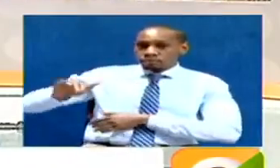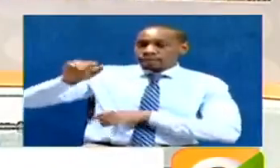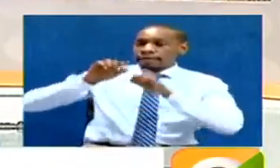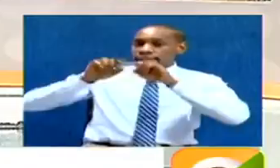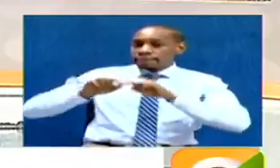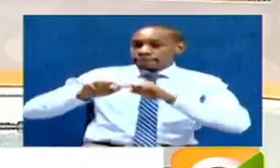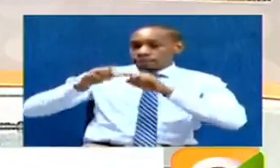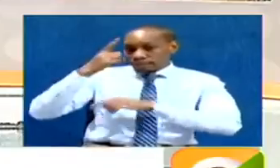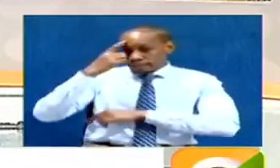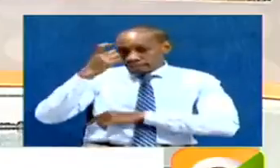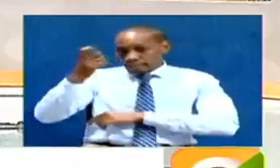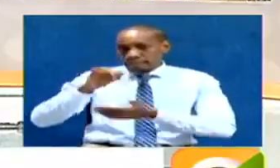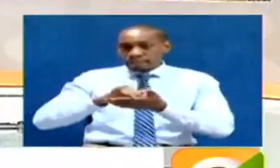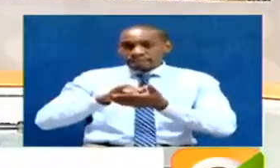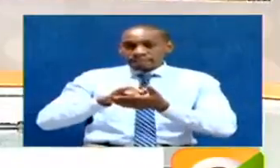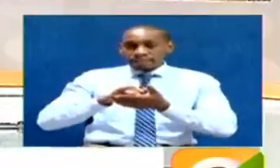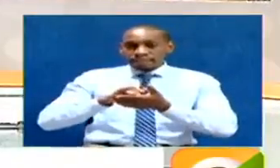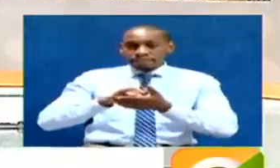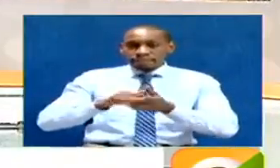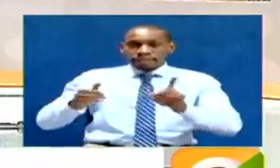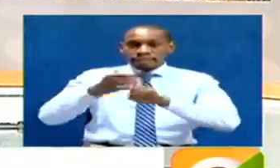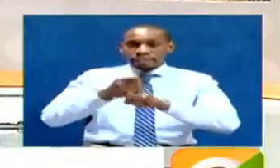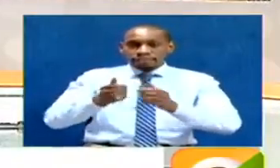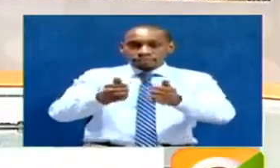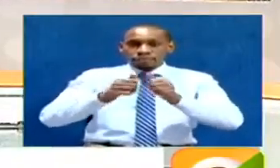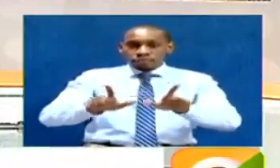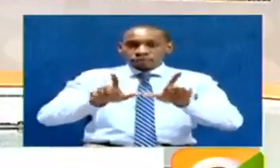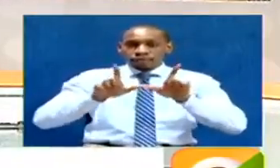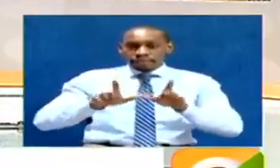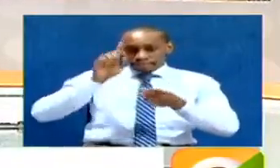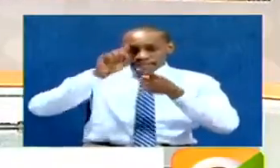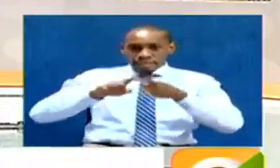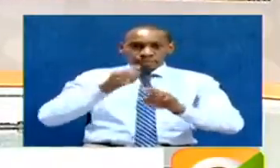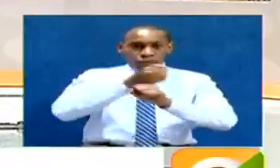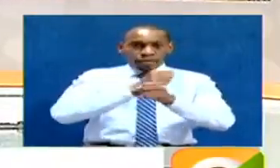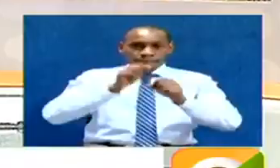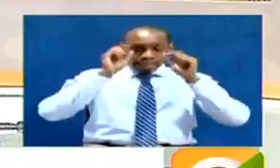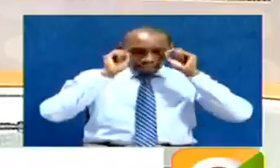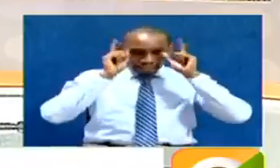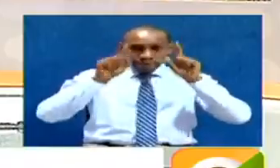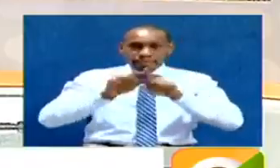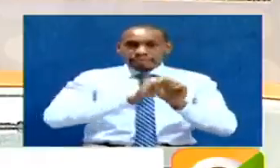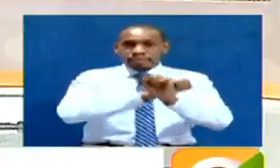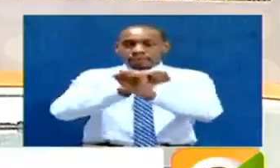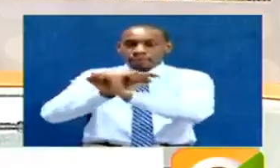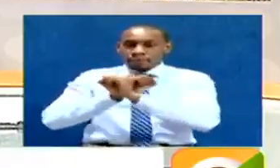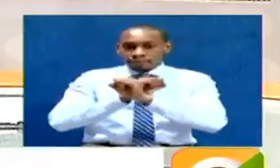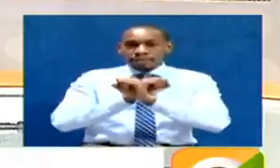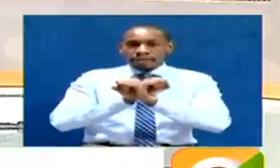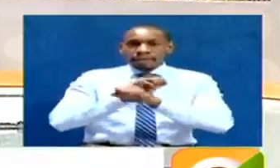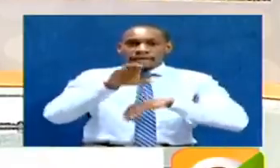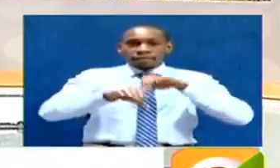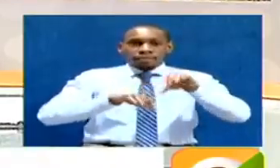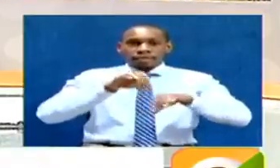to a dream to acquiring a pilot's license in his quest to raise awareness and protect endangered